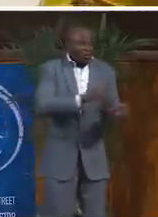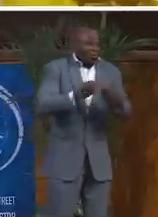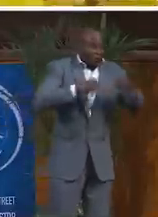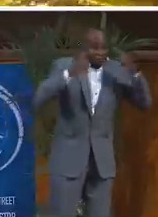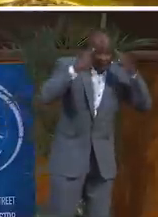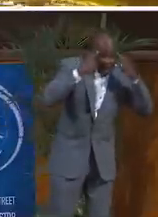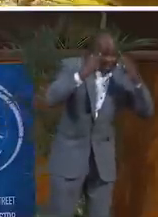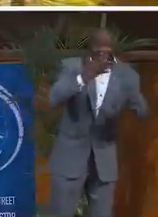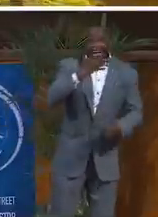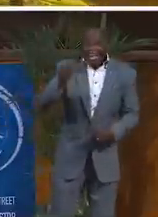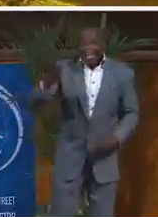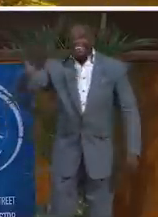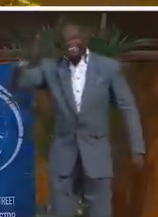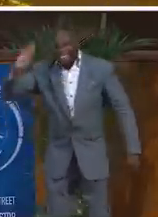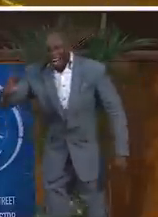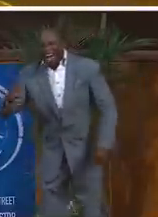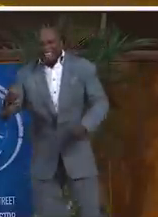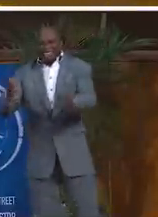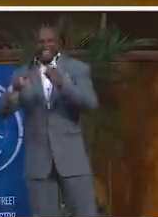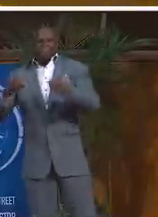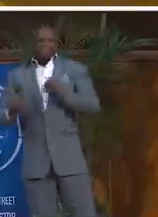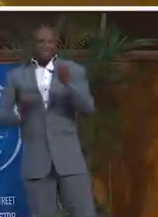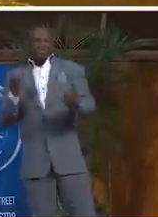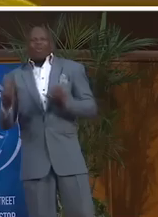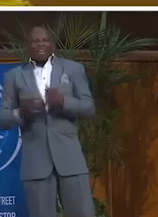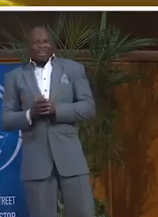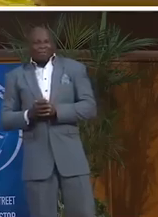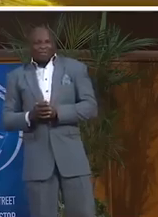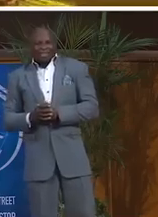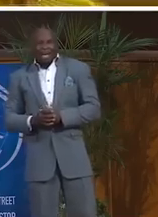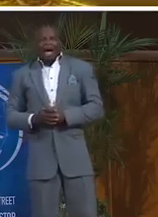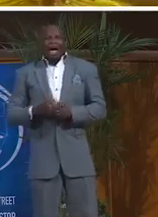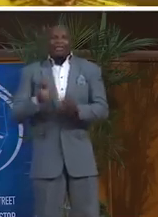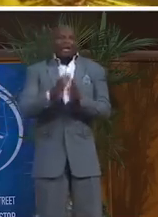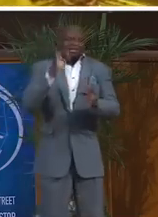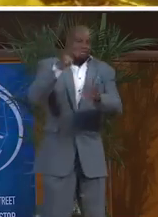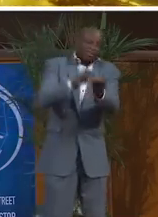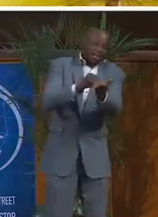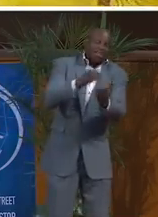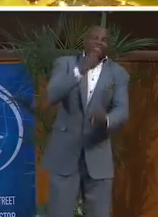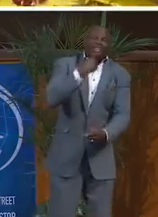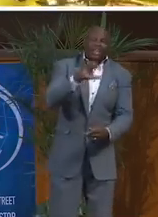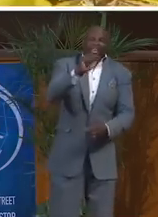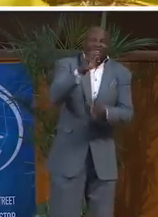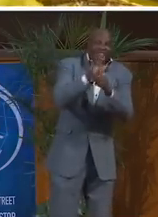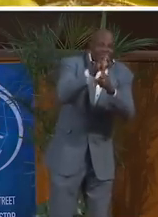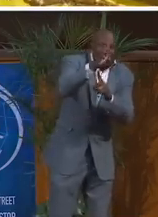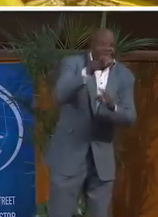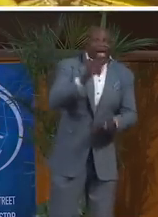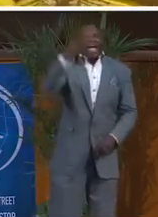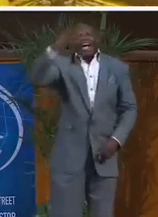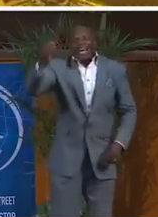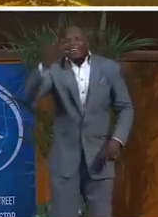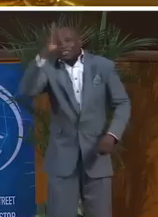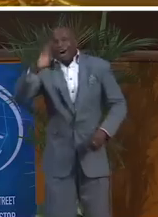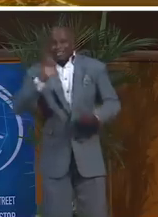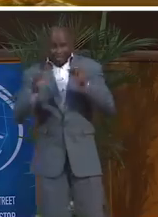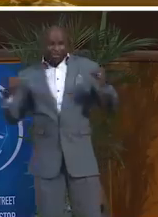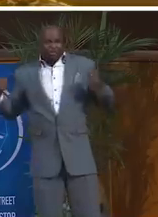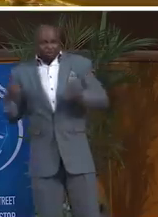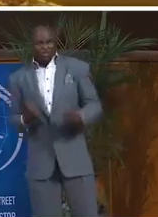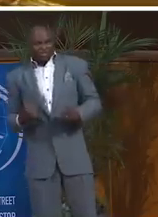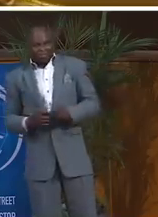my mind, and God gave me joy. The doctor told me it was cancer, and God gave me